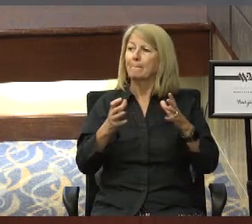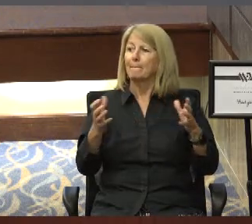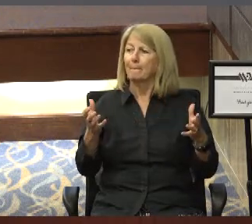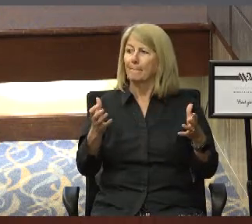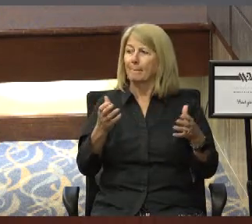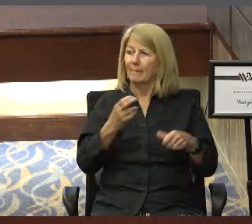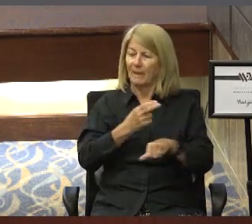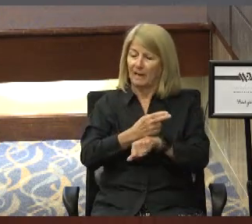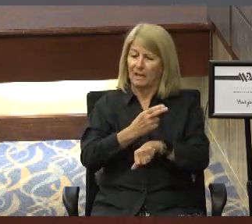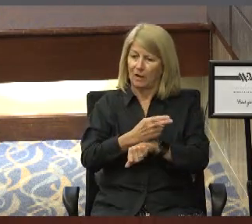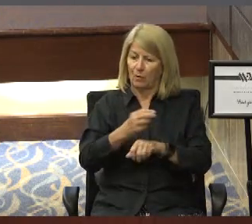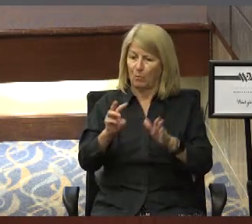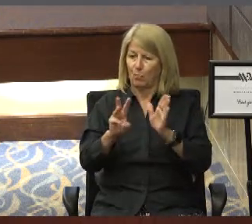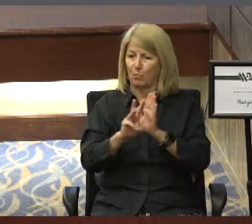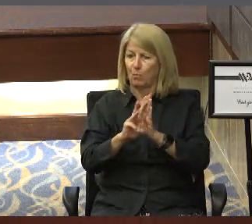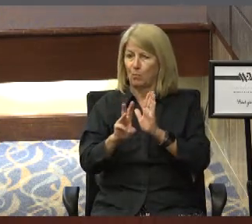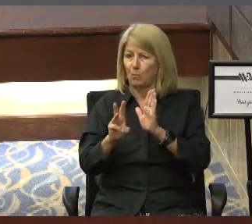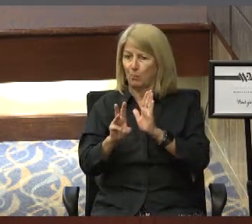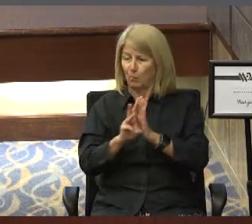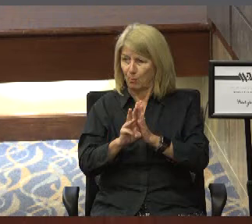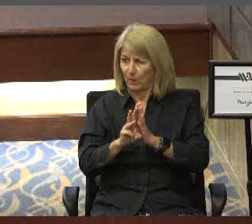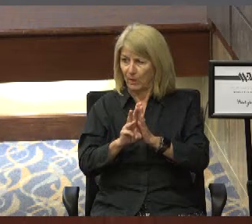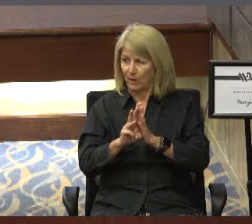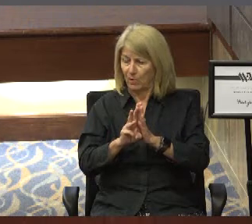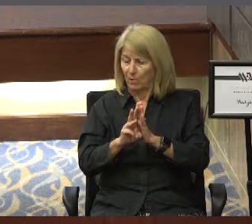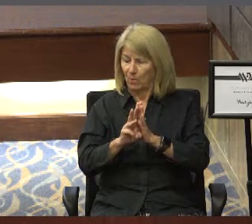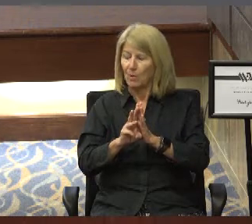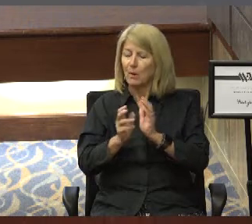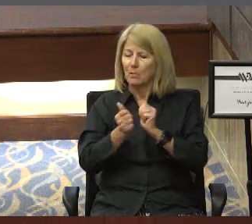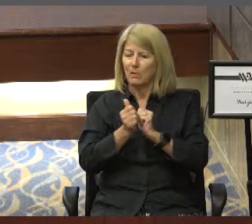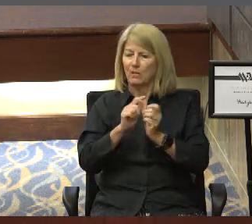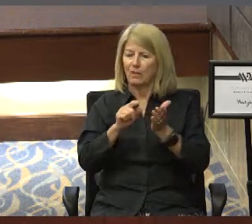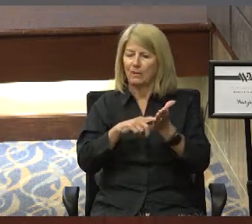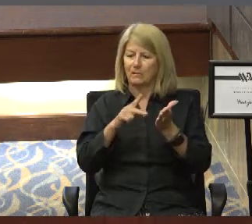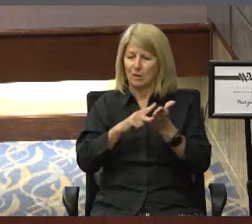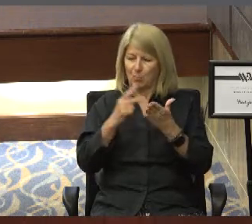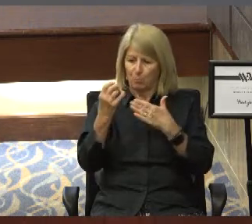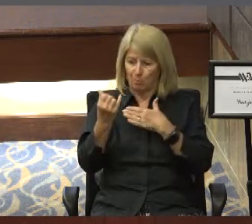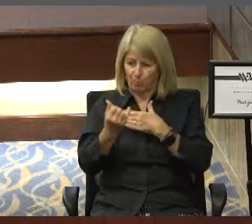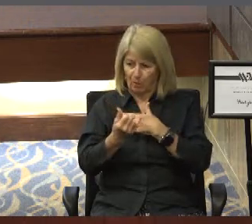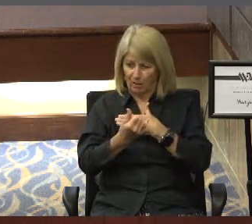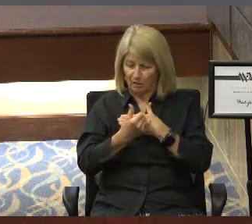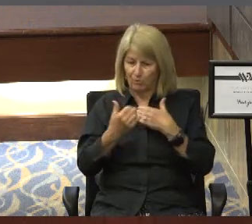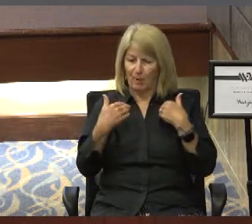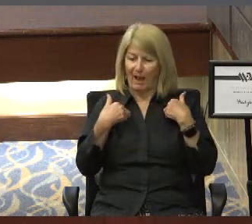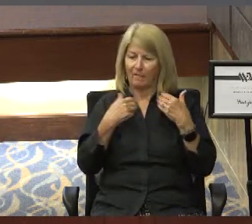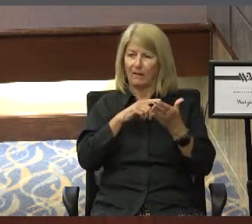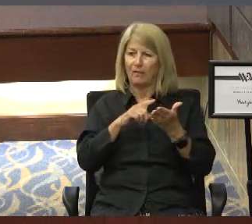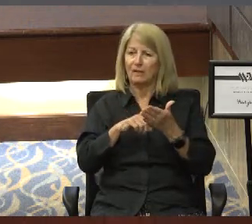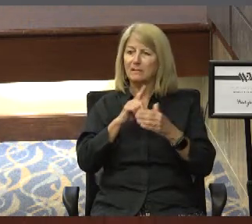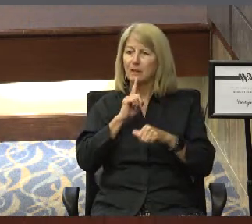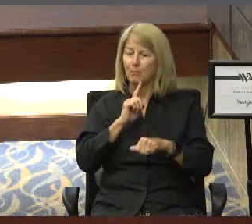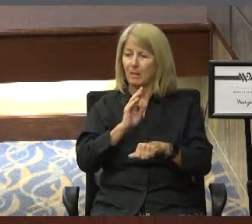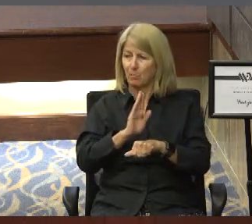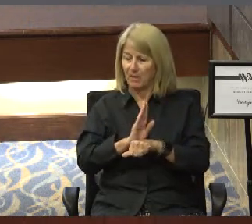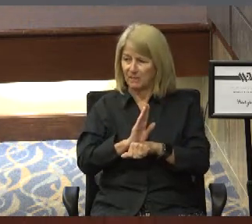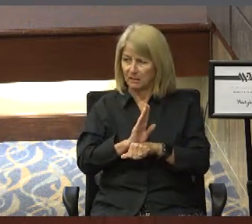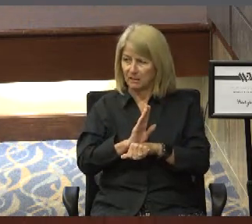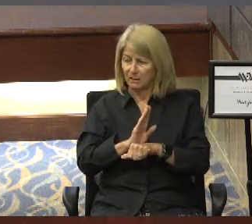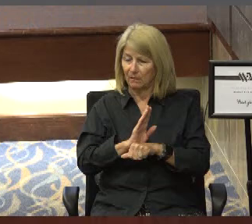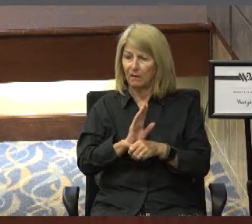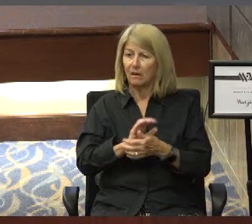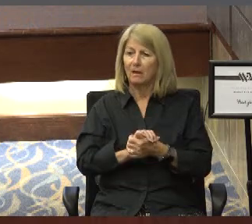right, in the history of Waco, where we've worked this closely for this big of a project, and have this kind of commitment. The